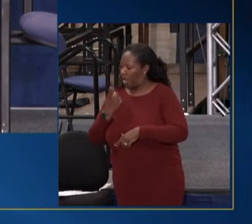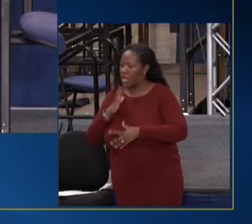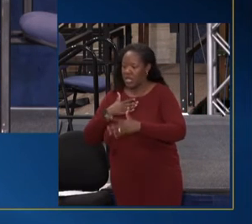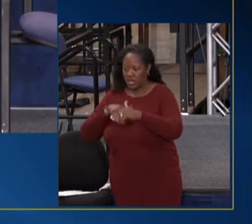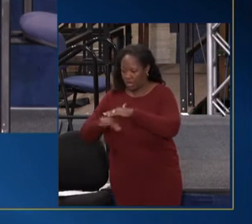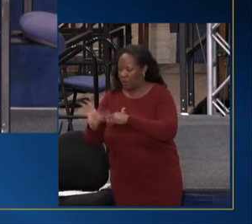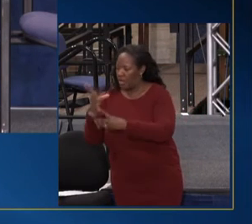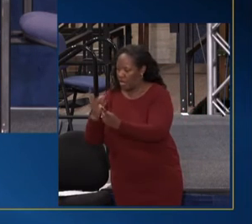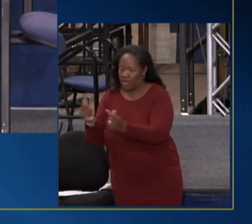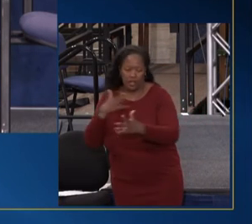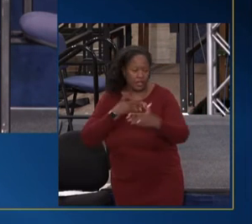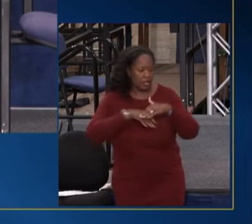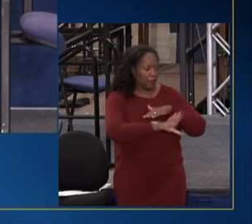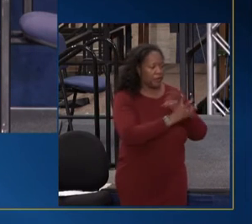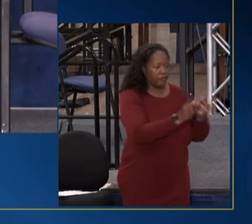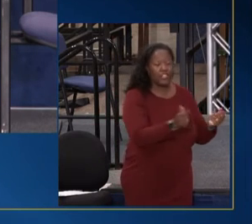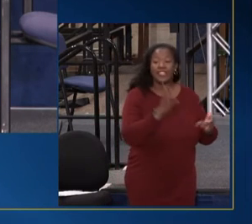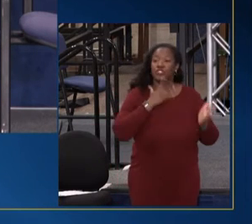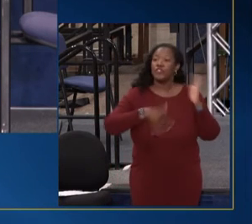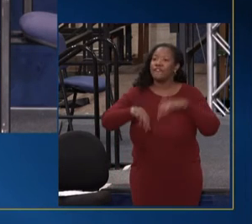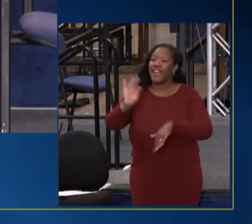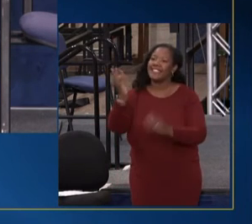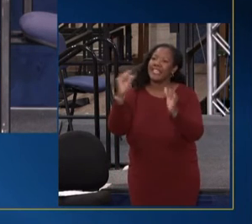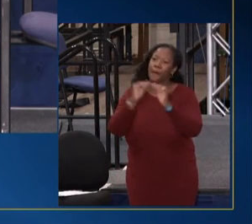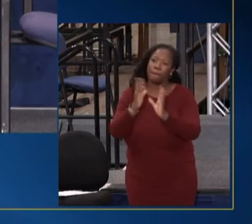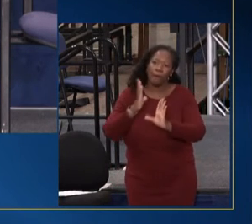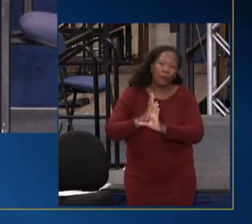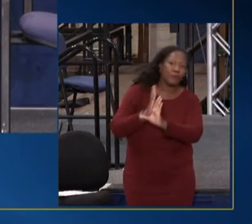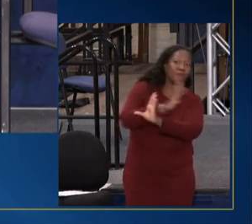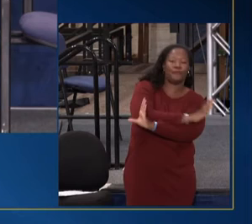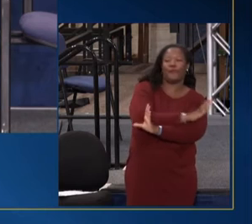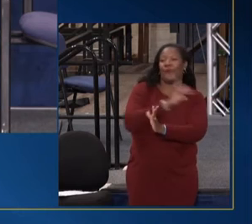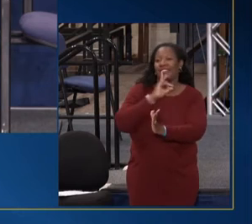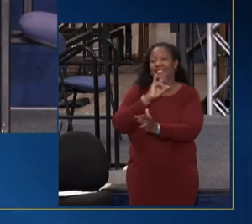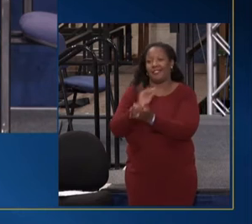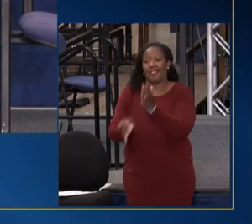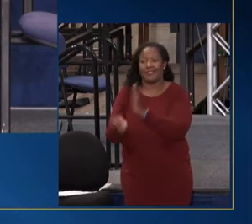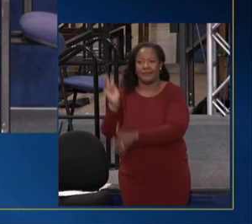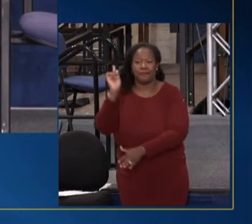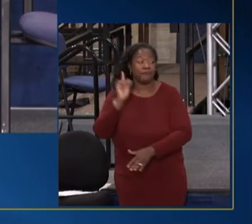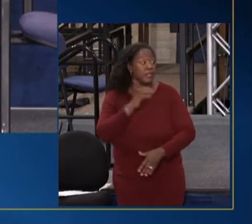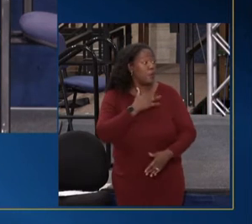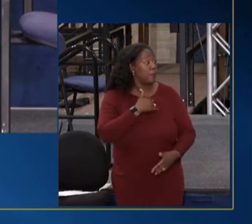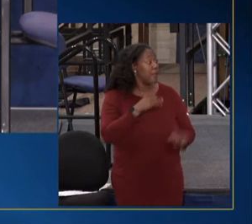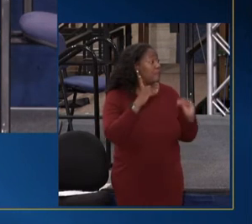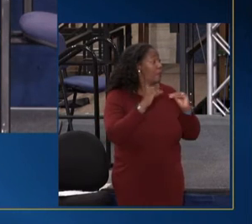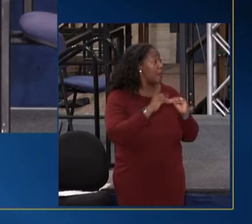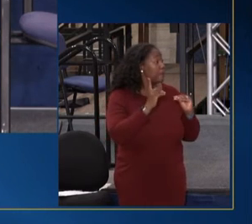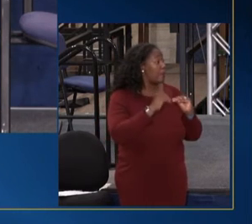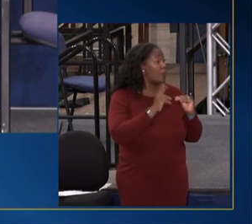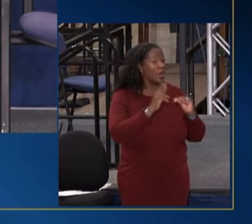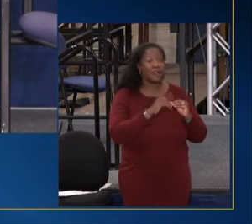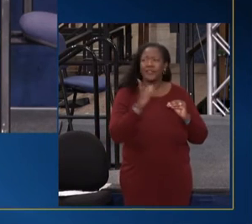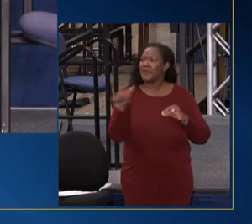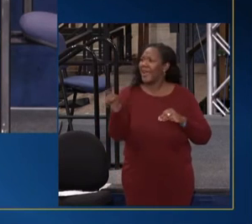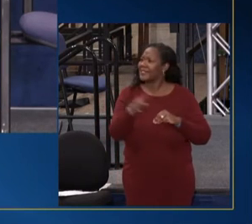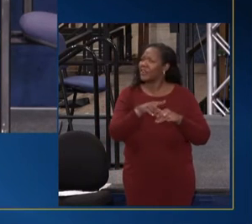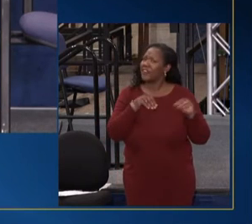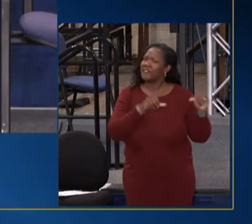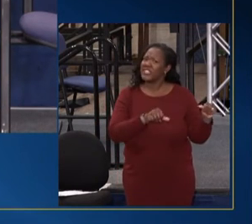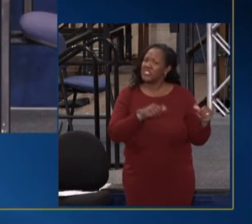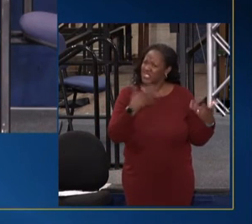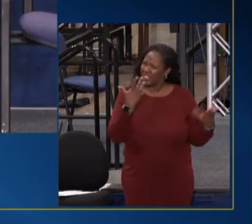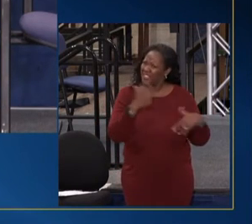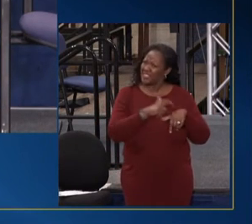out as early as possible. Thanks for that question. We can take one more because everyone's so efficient. Thank